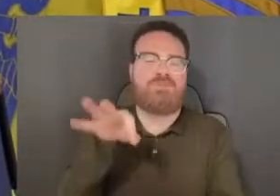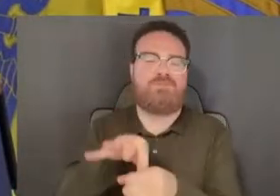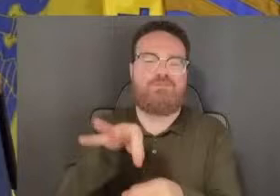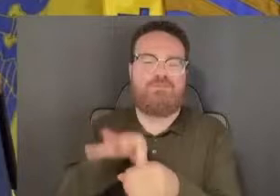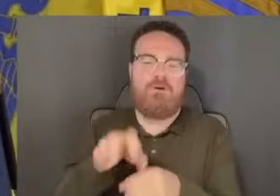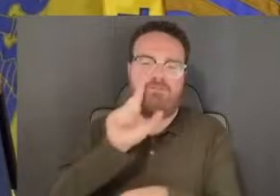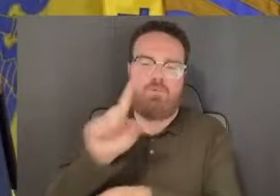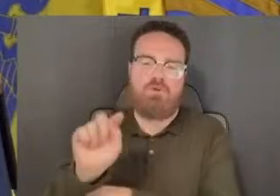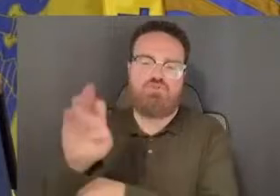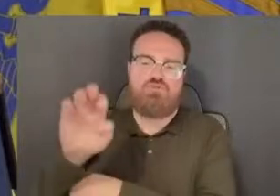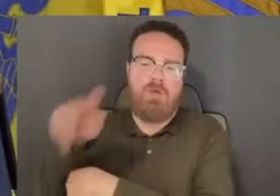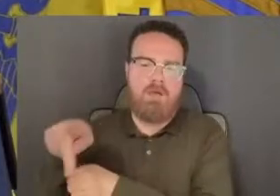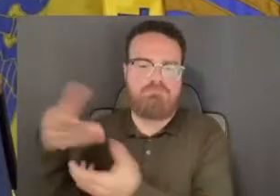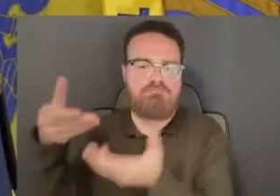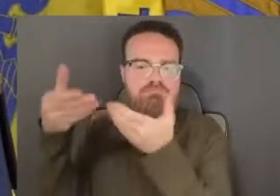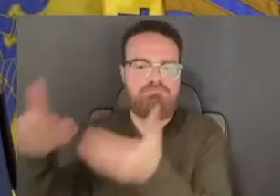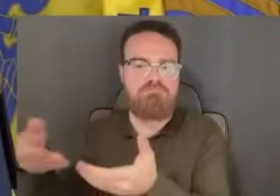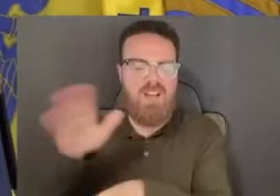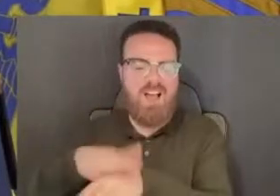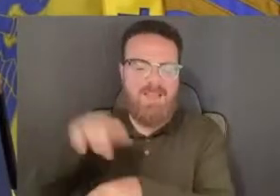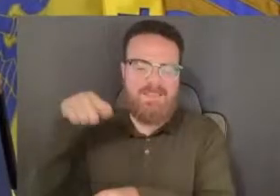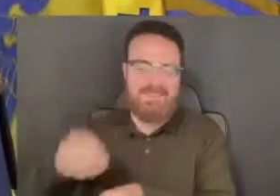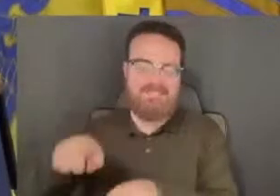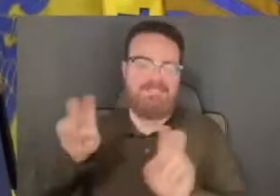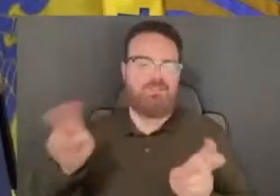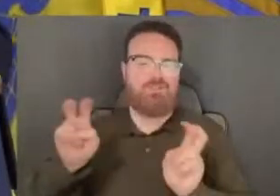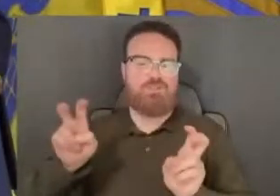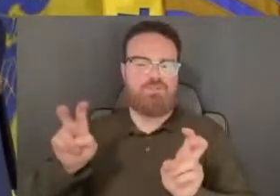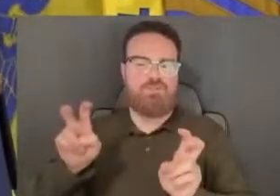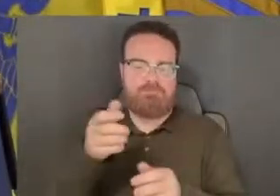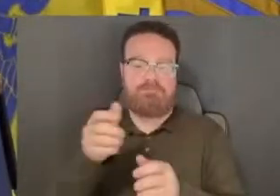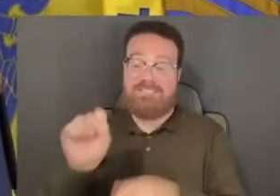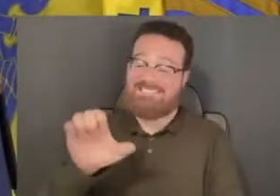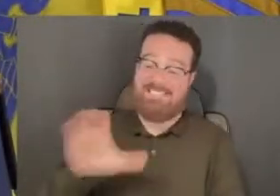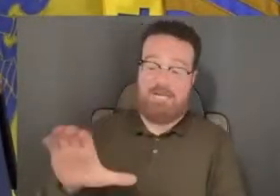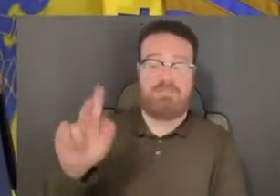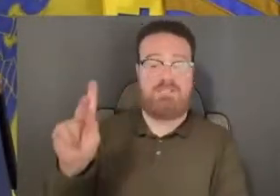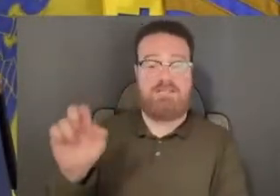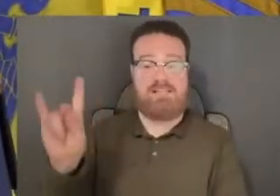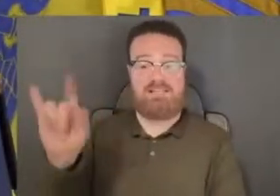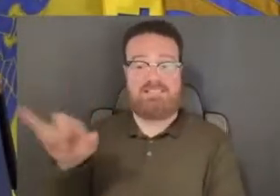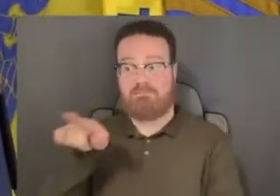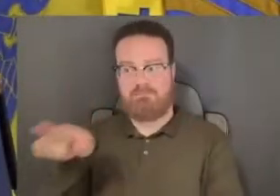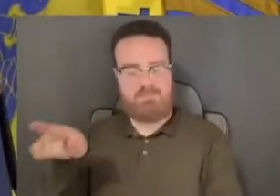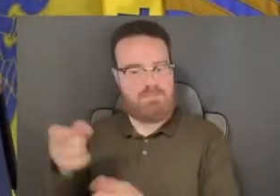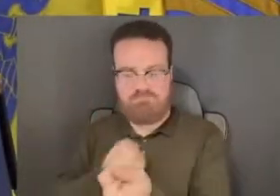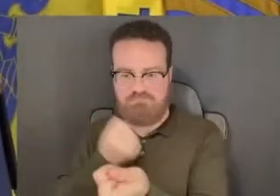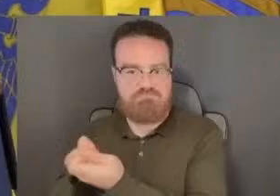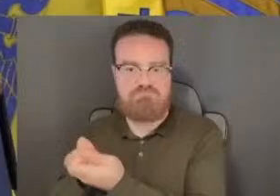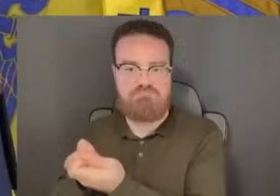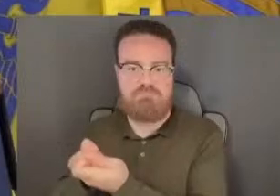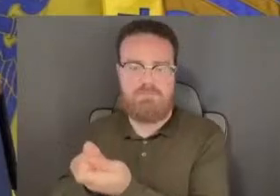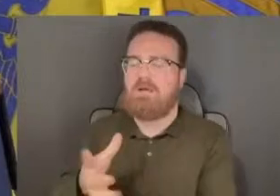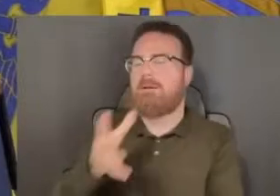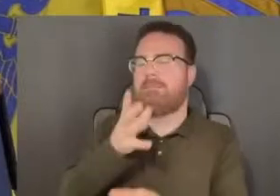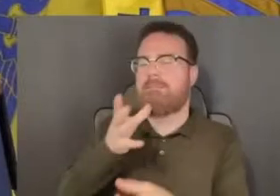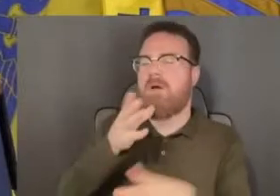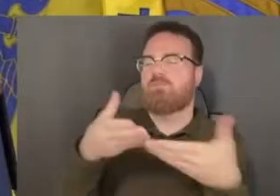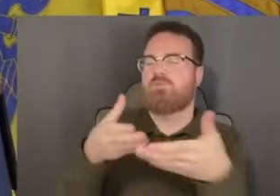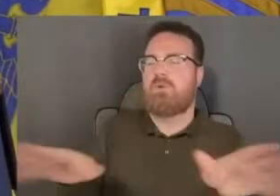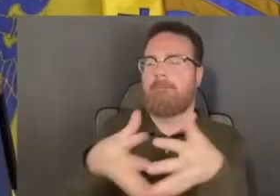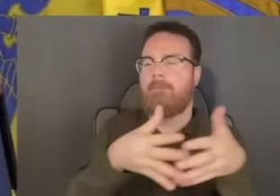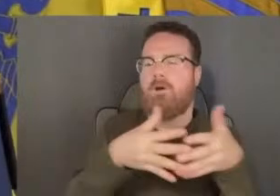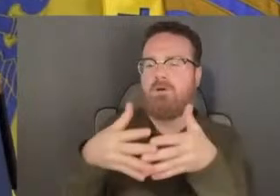issue that Secretary Kennedy has championed. Moms across America have spoken, and they want